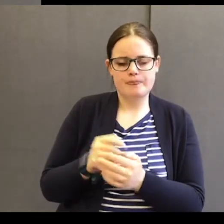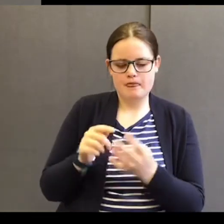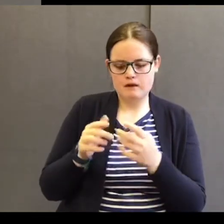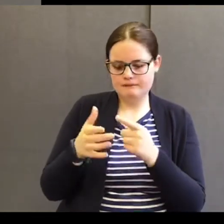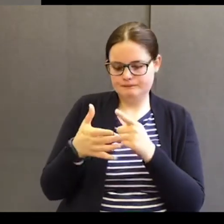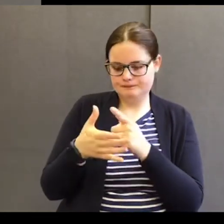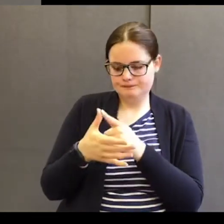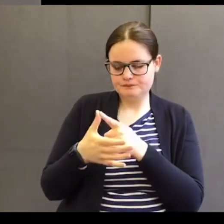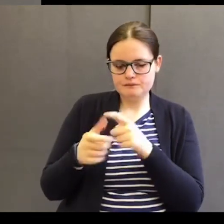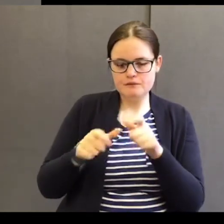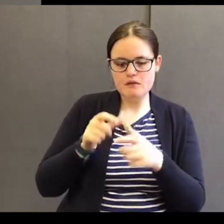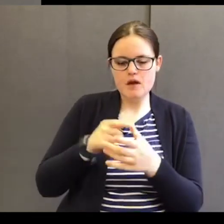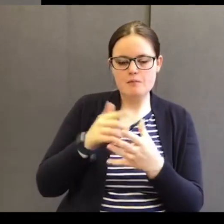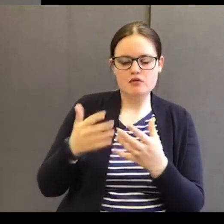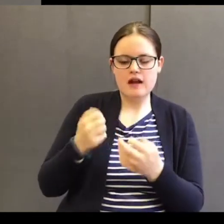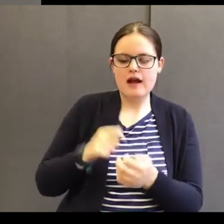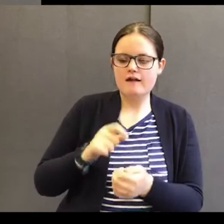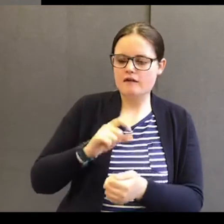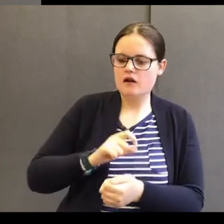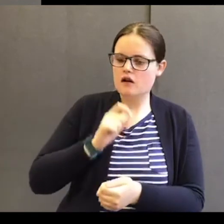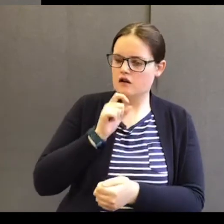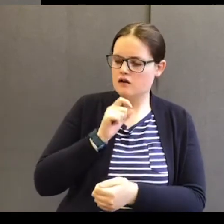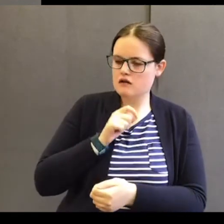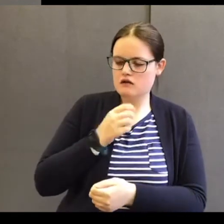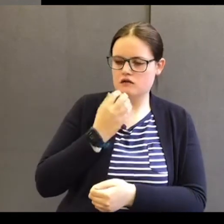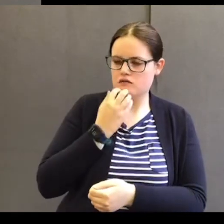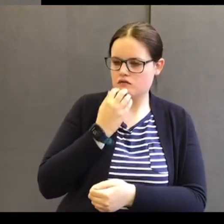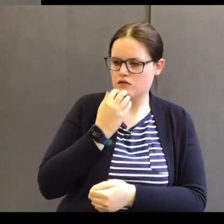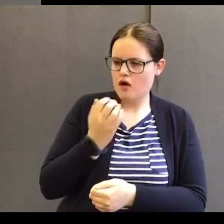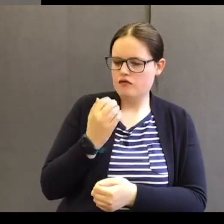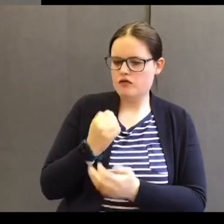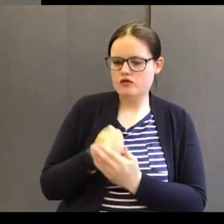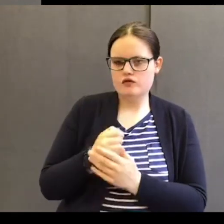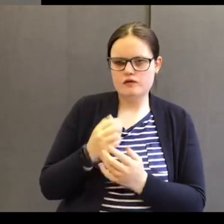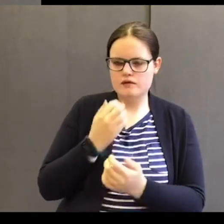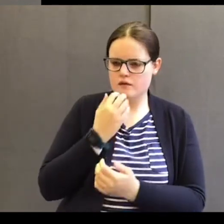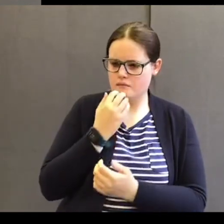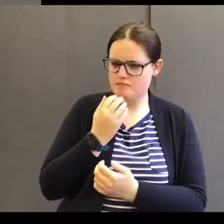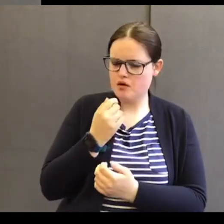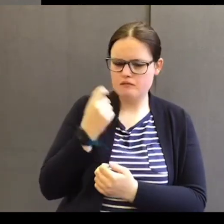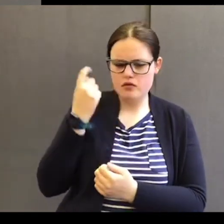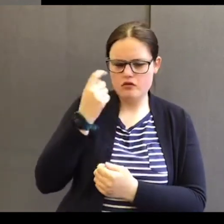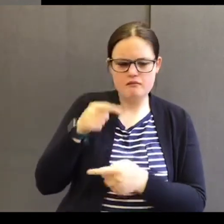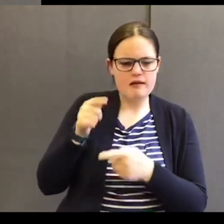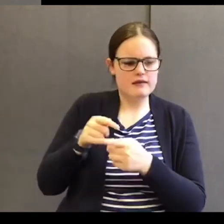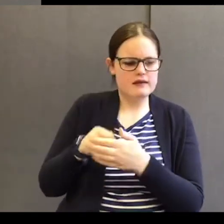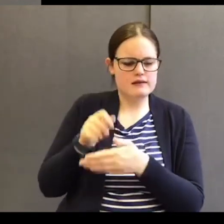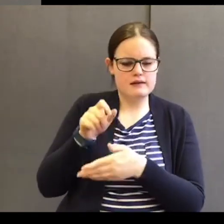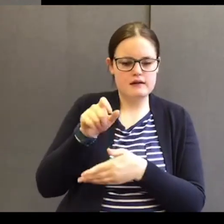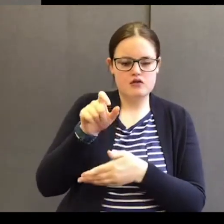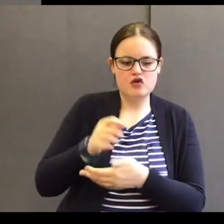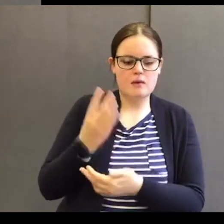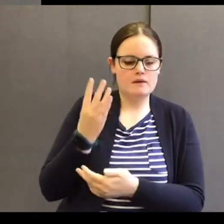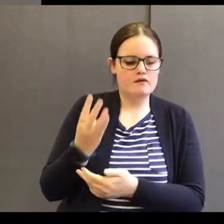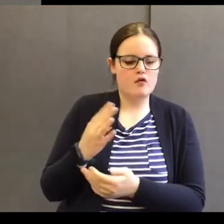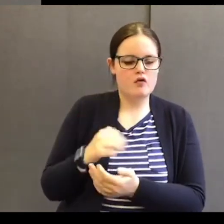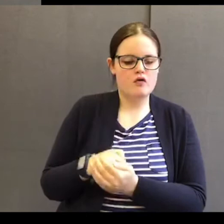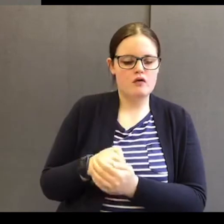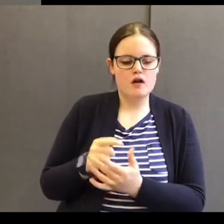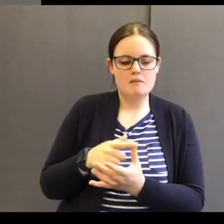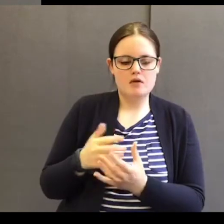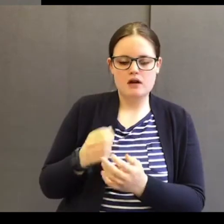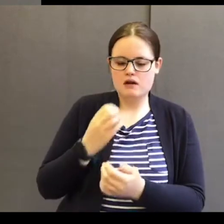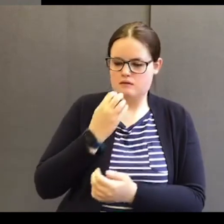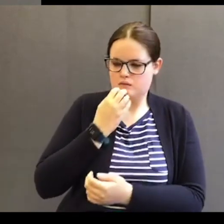so. Fifthly, they had courage. Oh, what courage. What boldness. We've thought about this